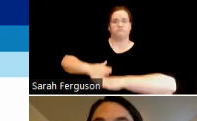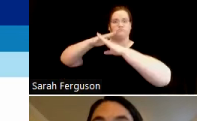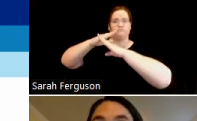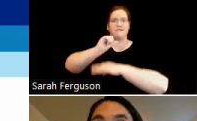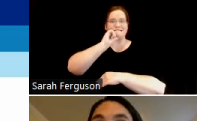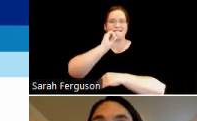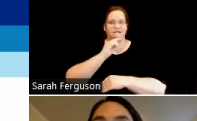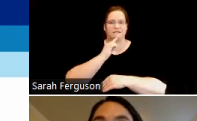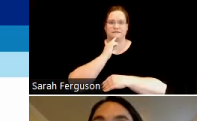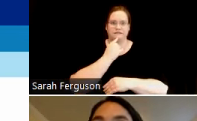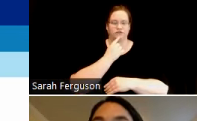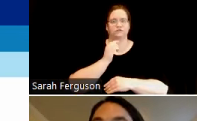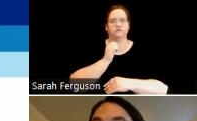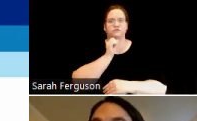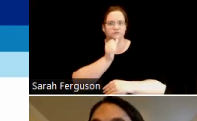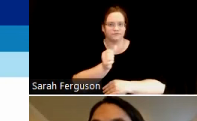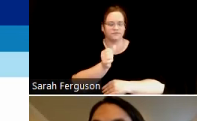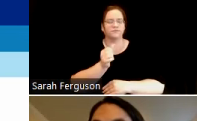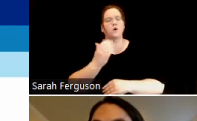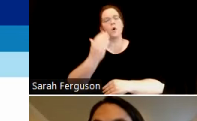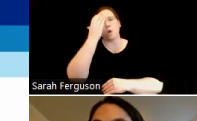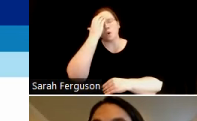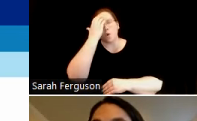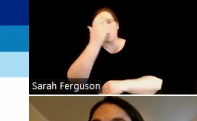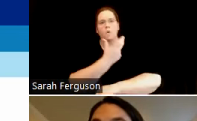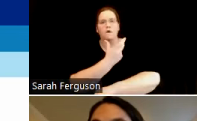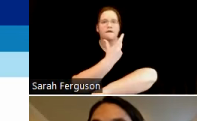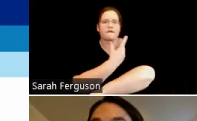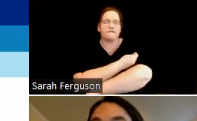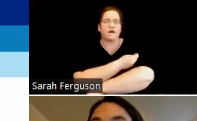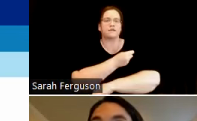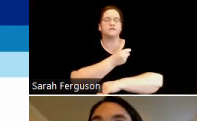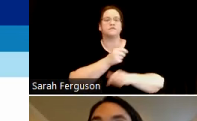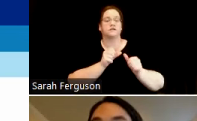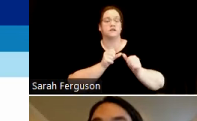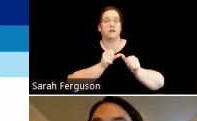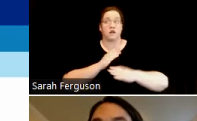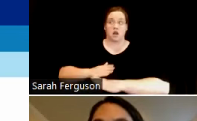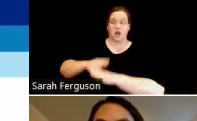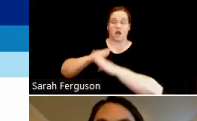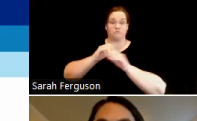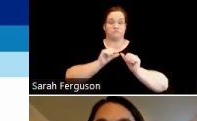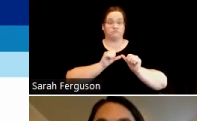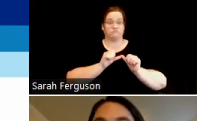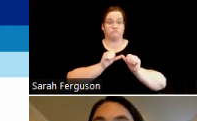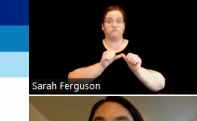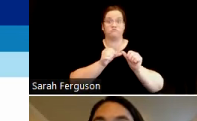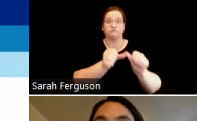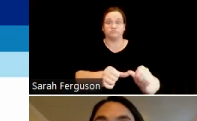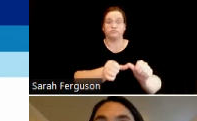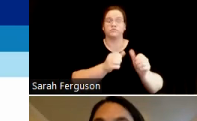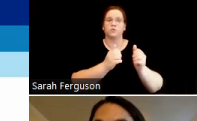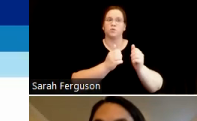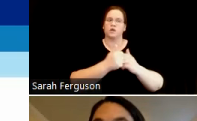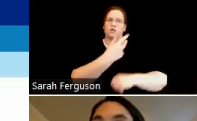death. We know that vaccine immunity lasts longer than immunity related to infection and is